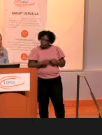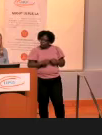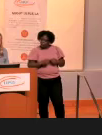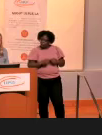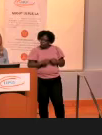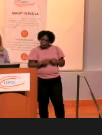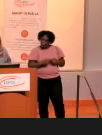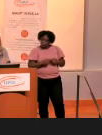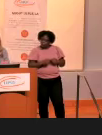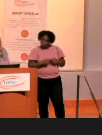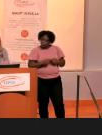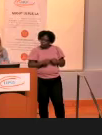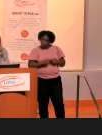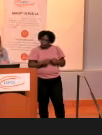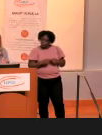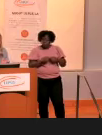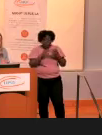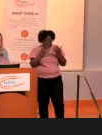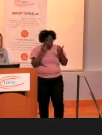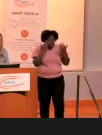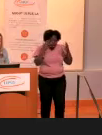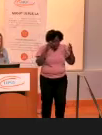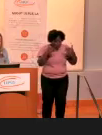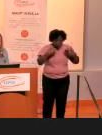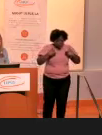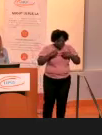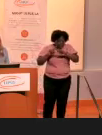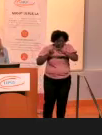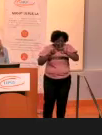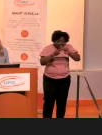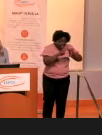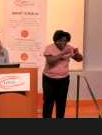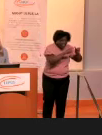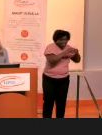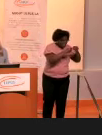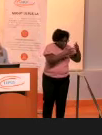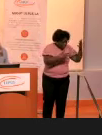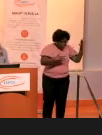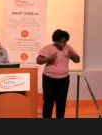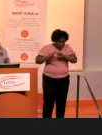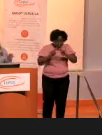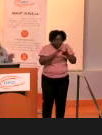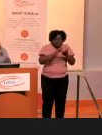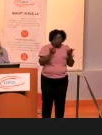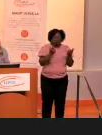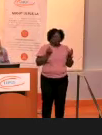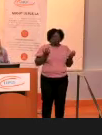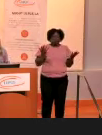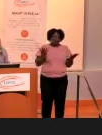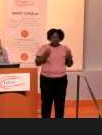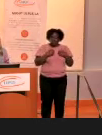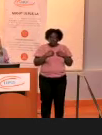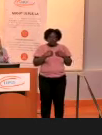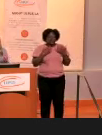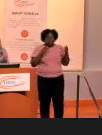The other possible, and if you've already done this and then it's still not working, one of the things that you can try doing is using a combination of all